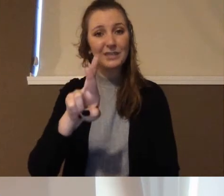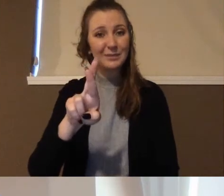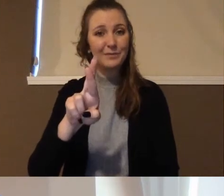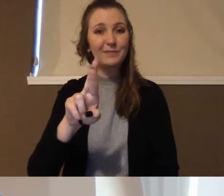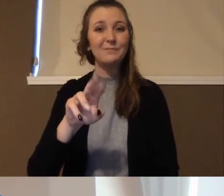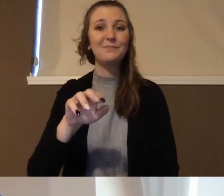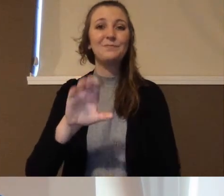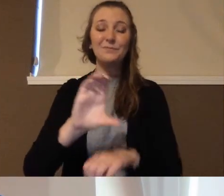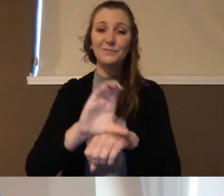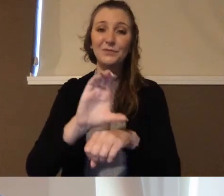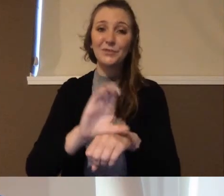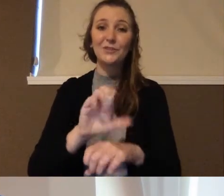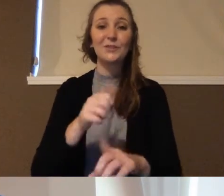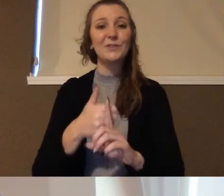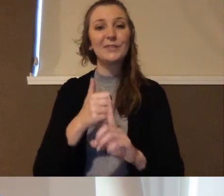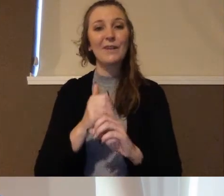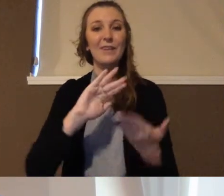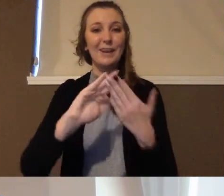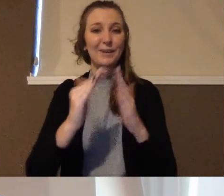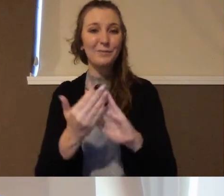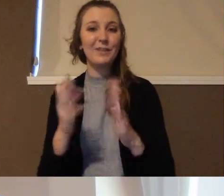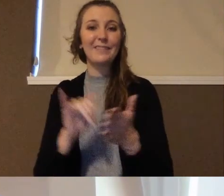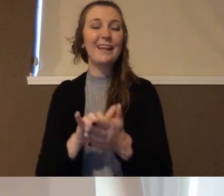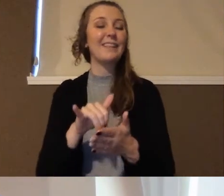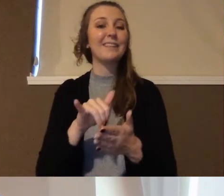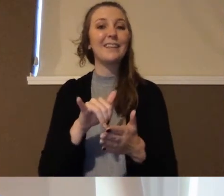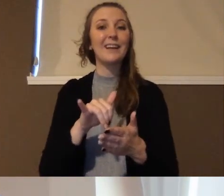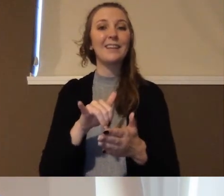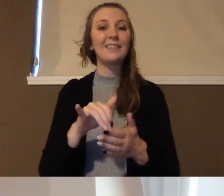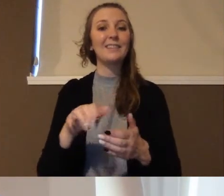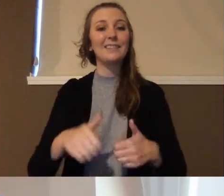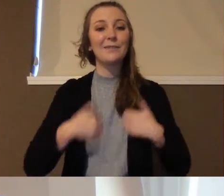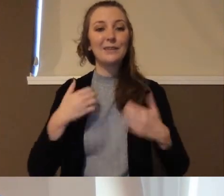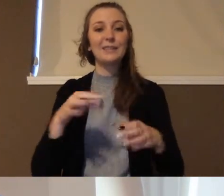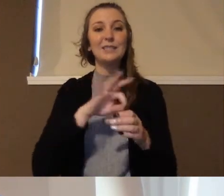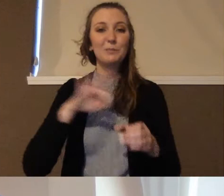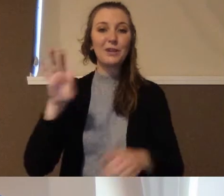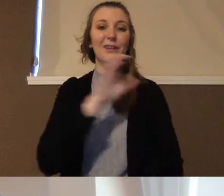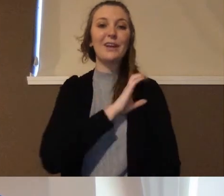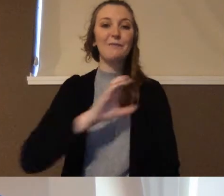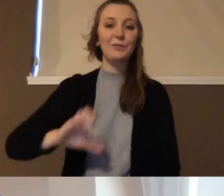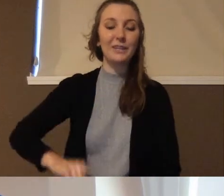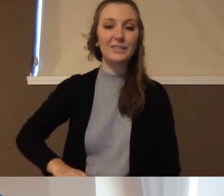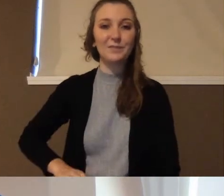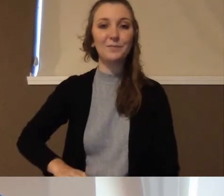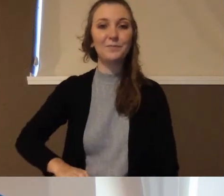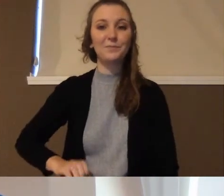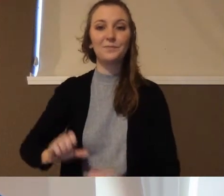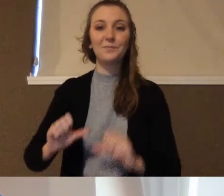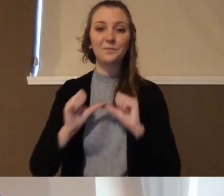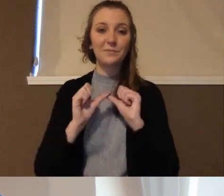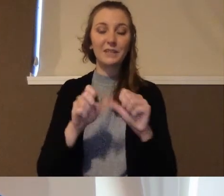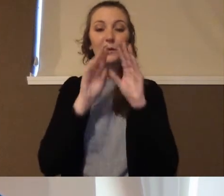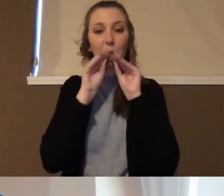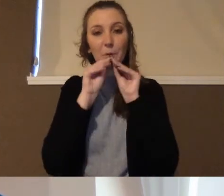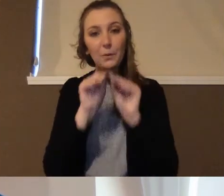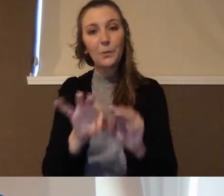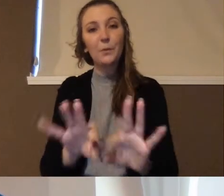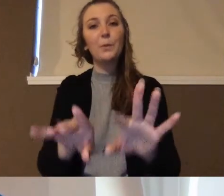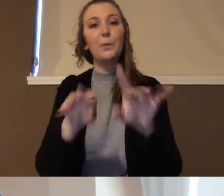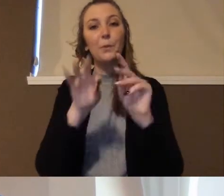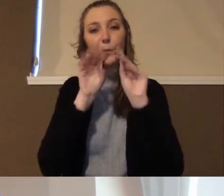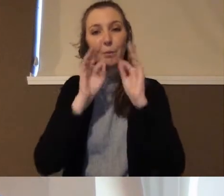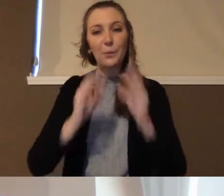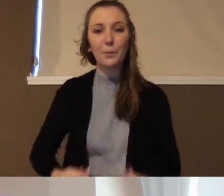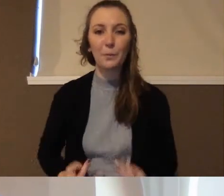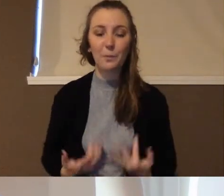that living spirit of Christ breathes, blows, and burns. You are a place where that